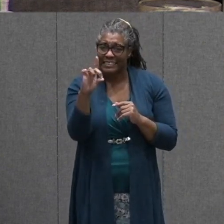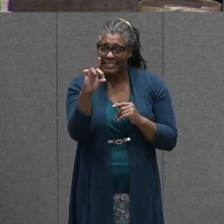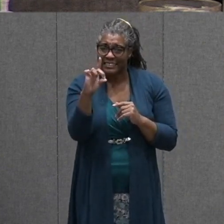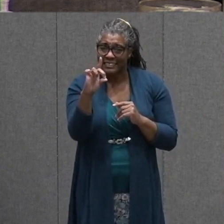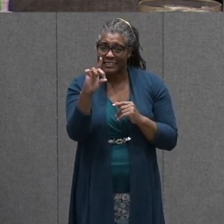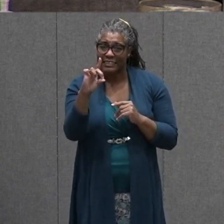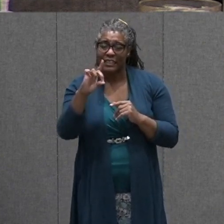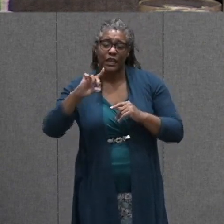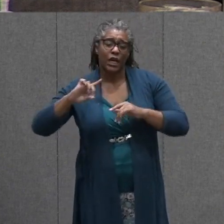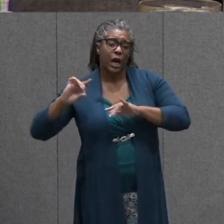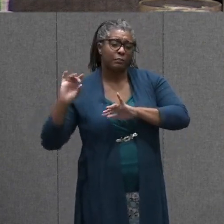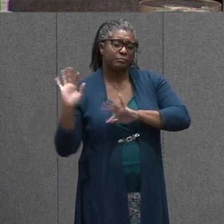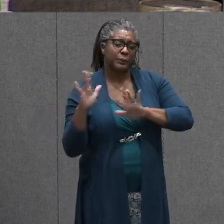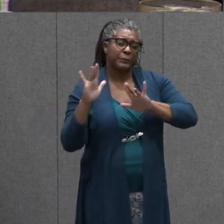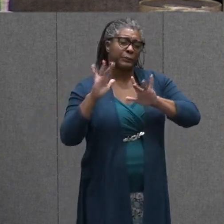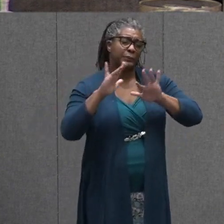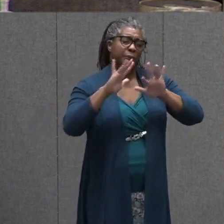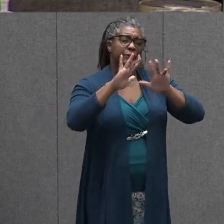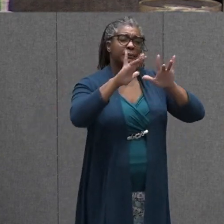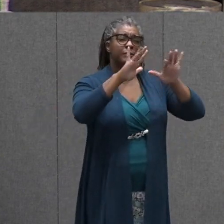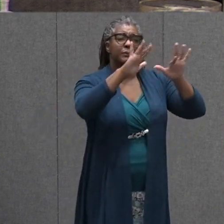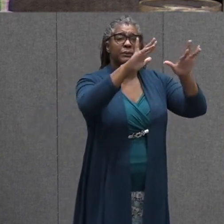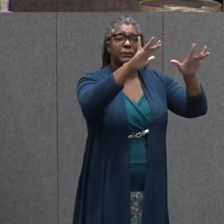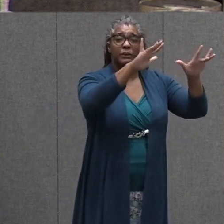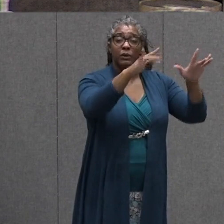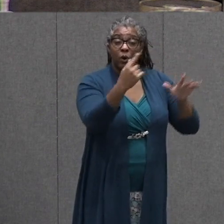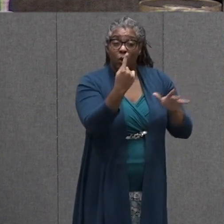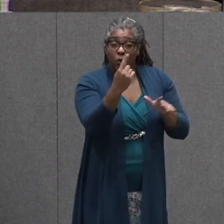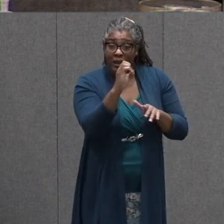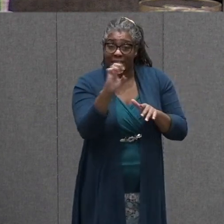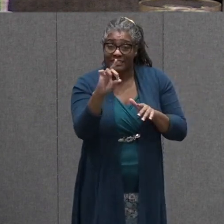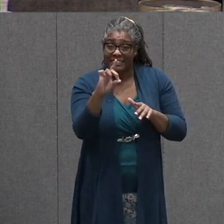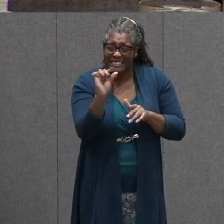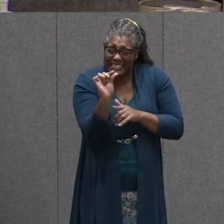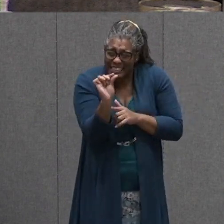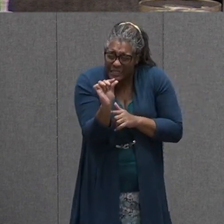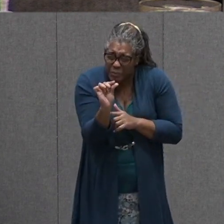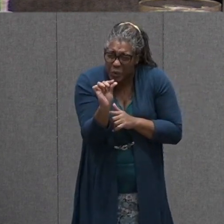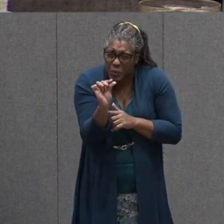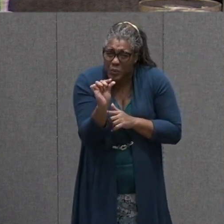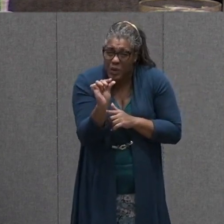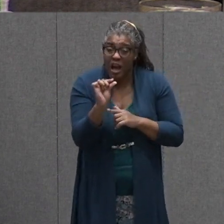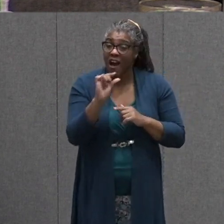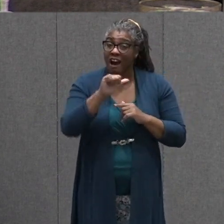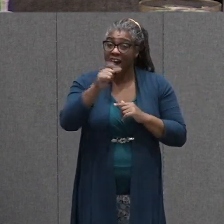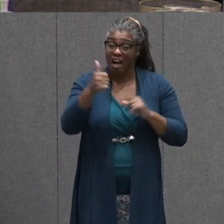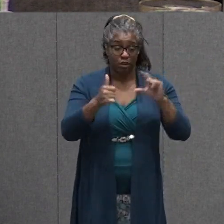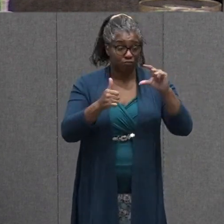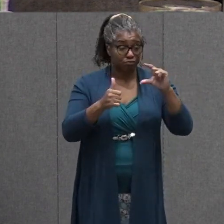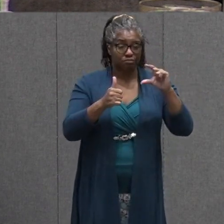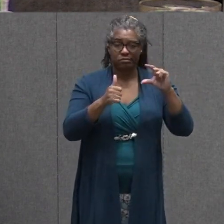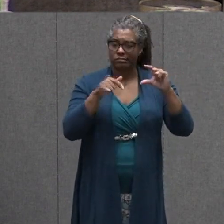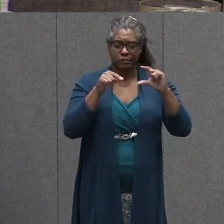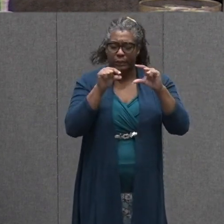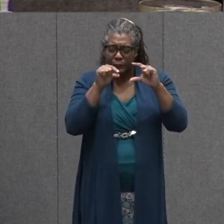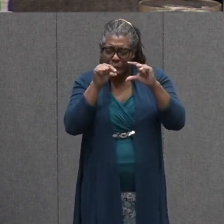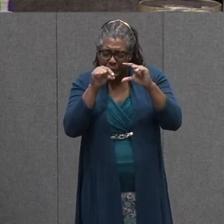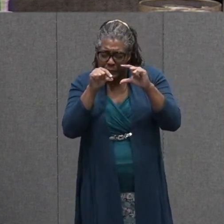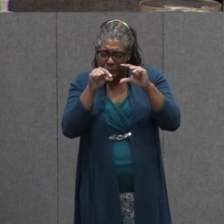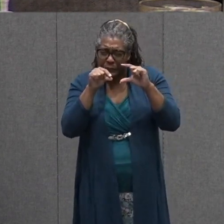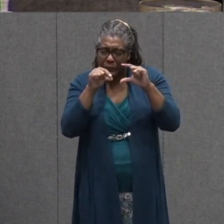and underline that. Shun. T-I-O-N. And then I'm going to look back at my word again and look for other